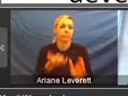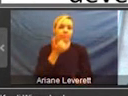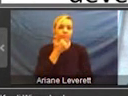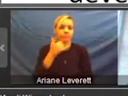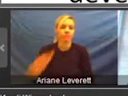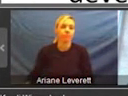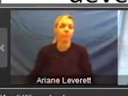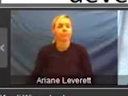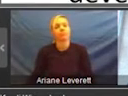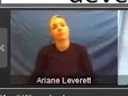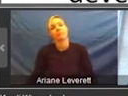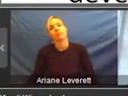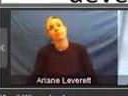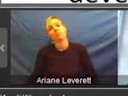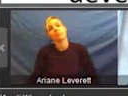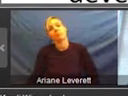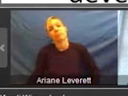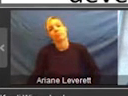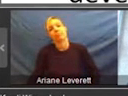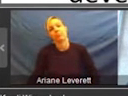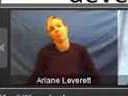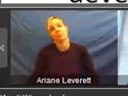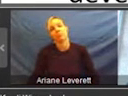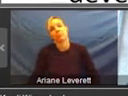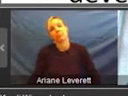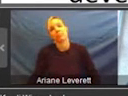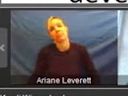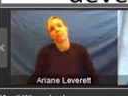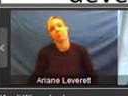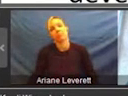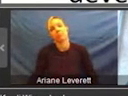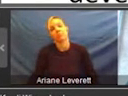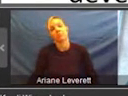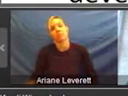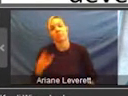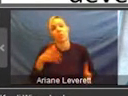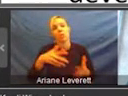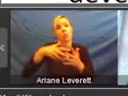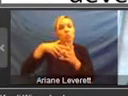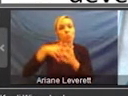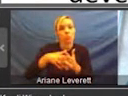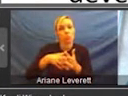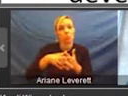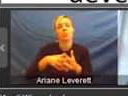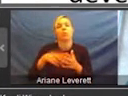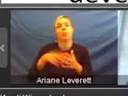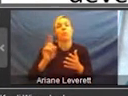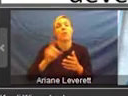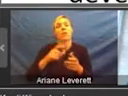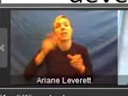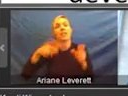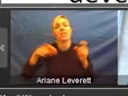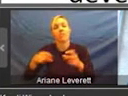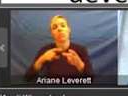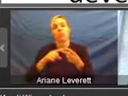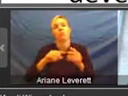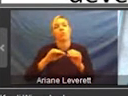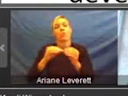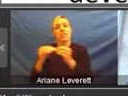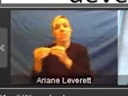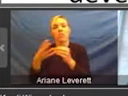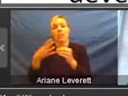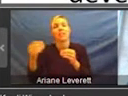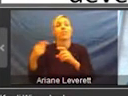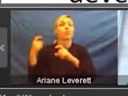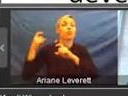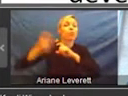Its roots it finds in individuals, development organizations, and also donor organizations who came together in that process